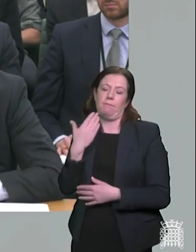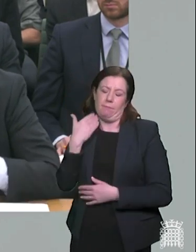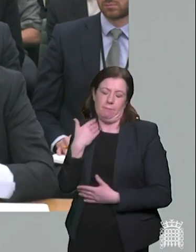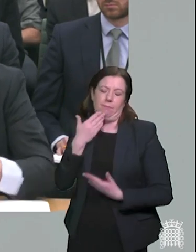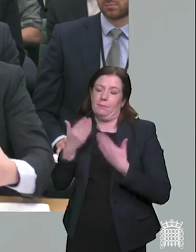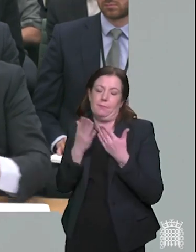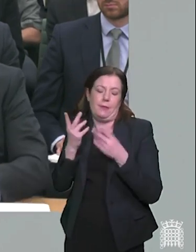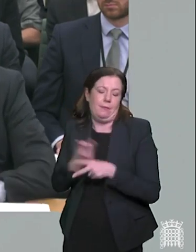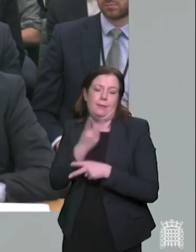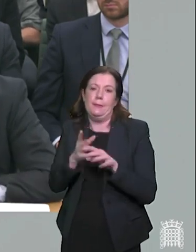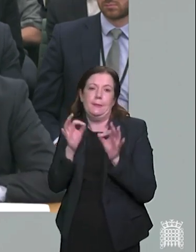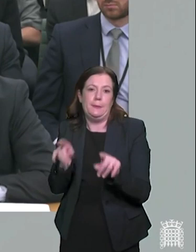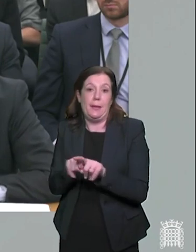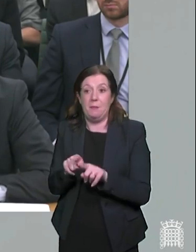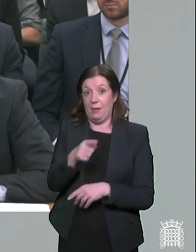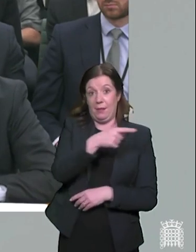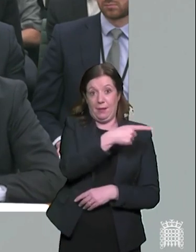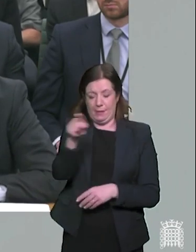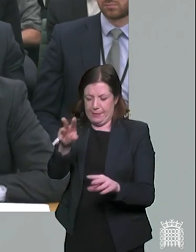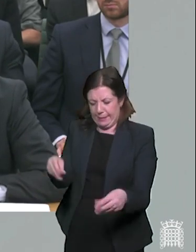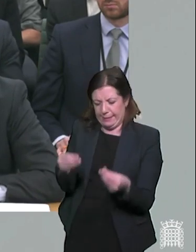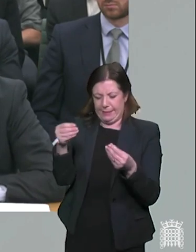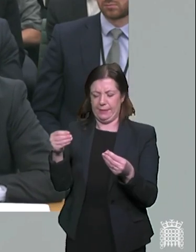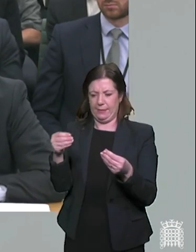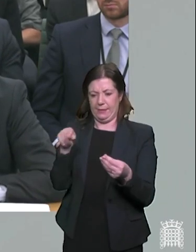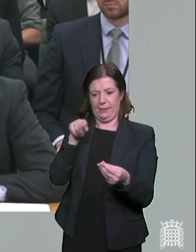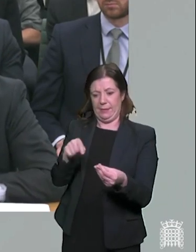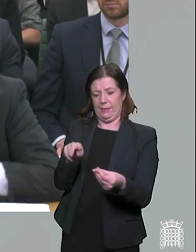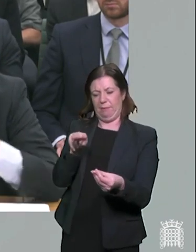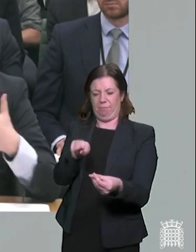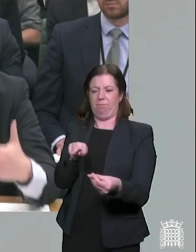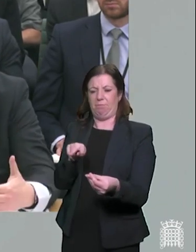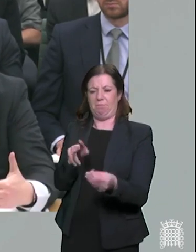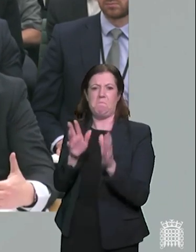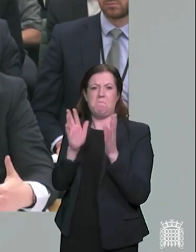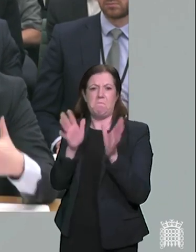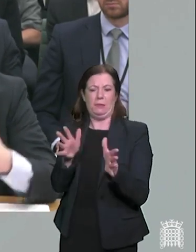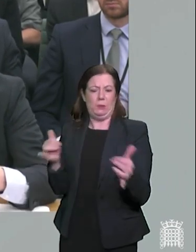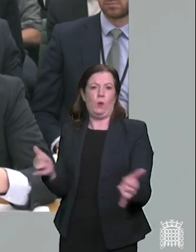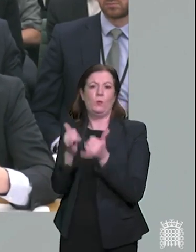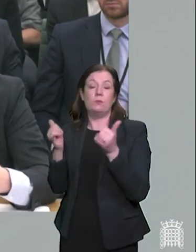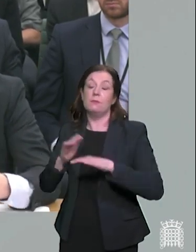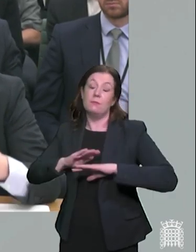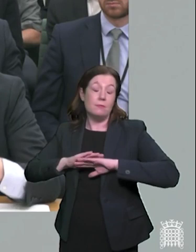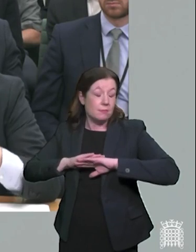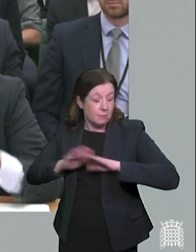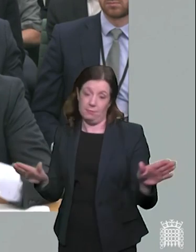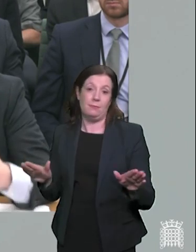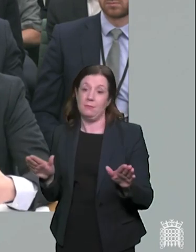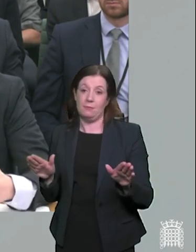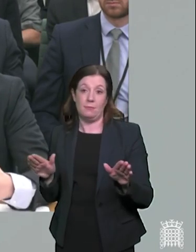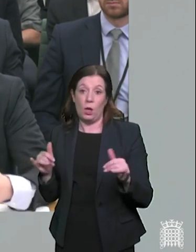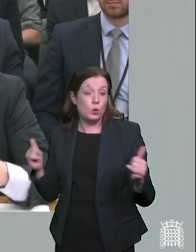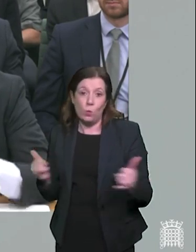beginning. I understand that people looking at that photograph will think that it looks like a social event. It was not a social event. If